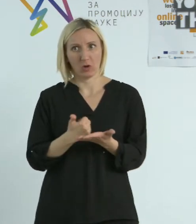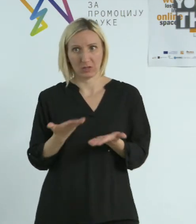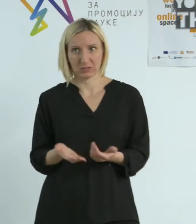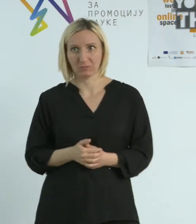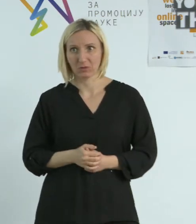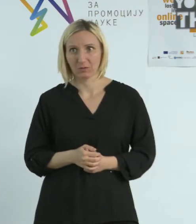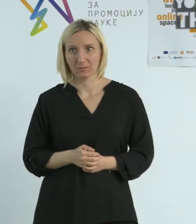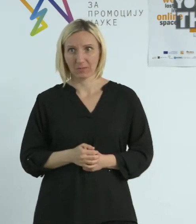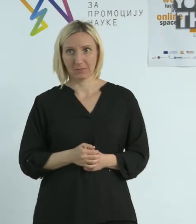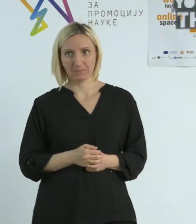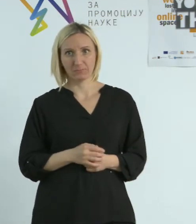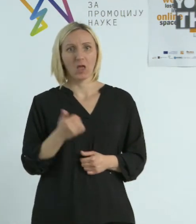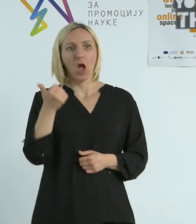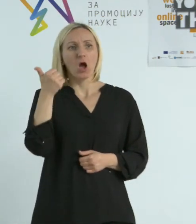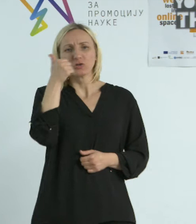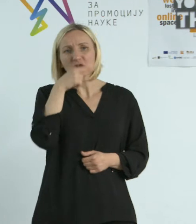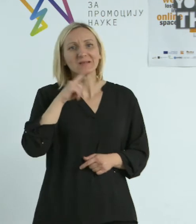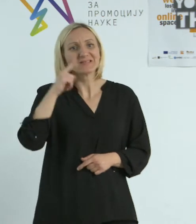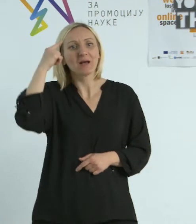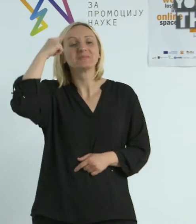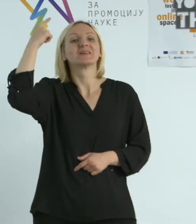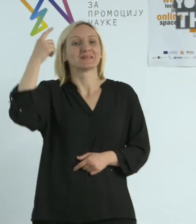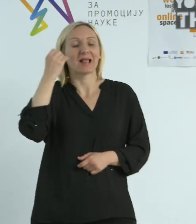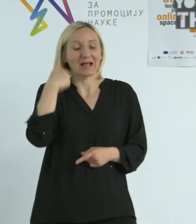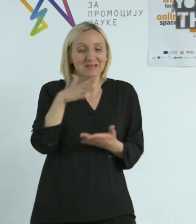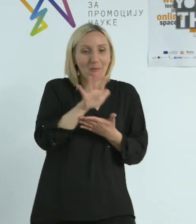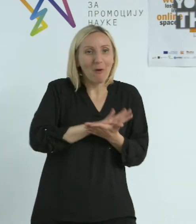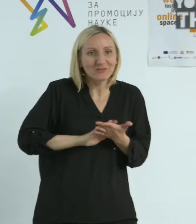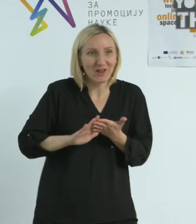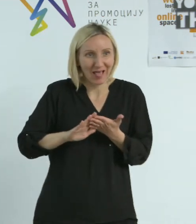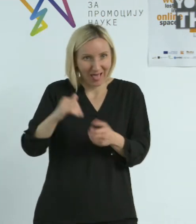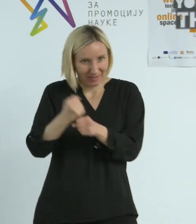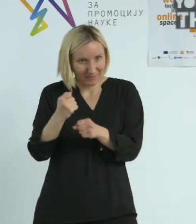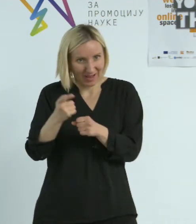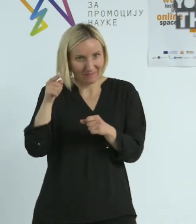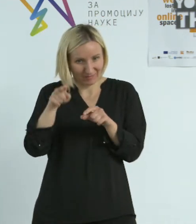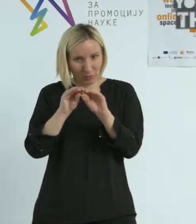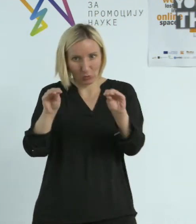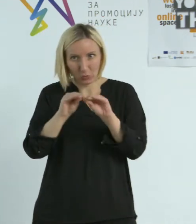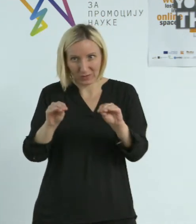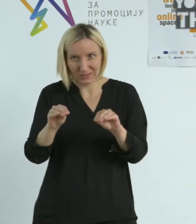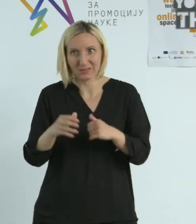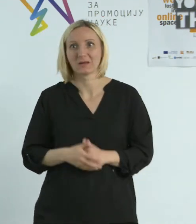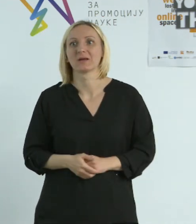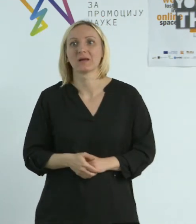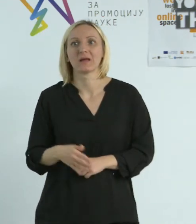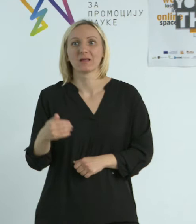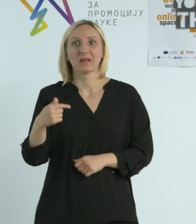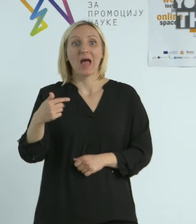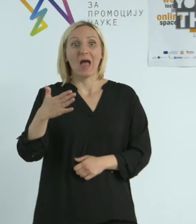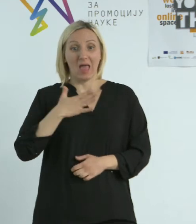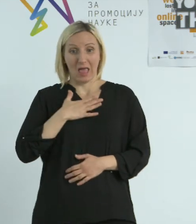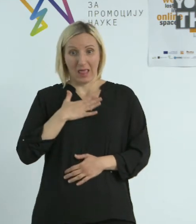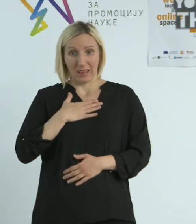What I haven't think about when we started creating the course is that our engagement in the course doesn't end with